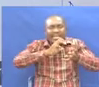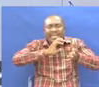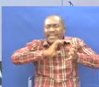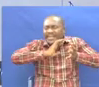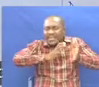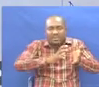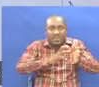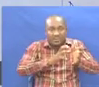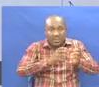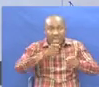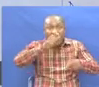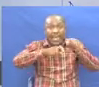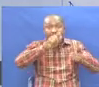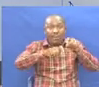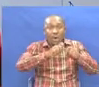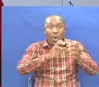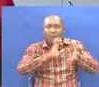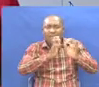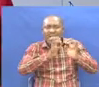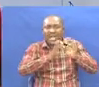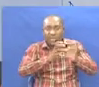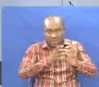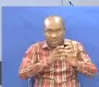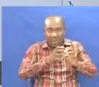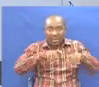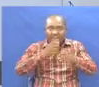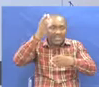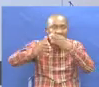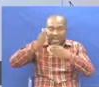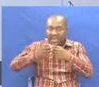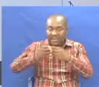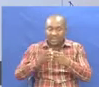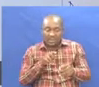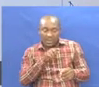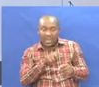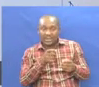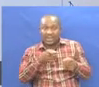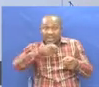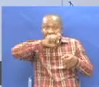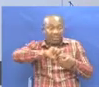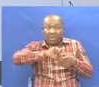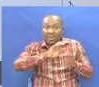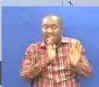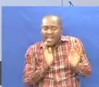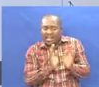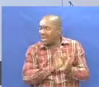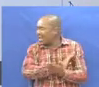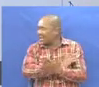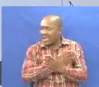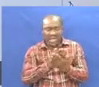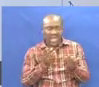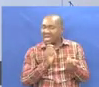chemical reaction. At the end of the reaction, it will remain unchanged. So by definition, it is a chemical